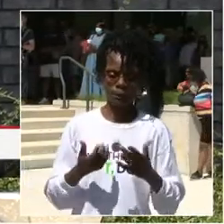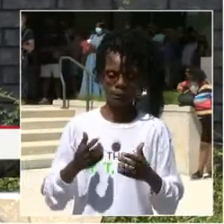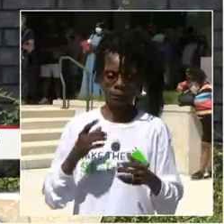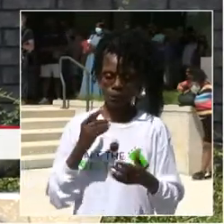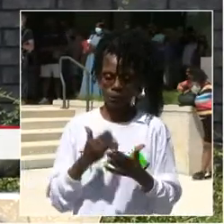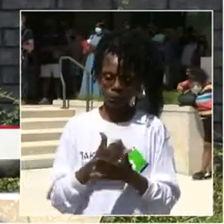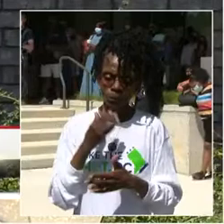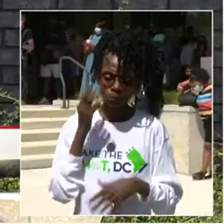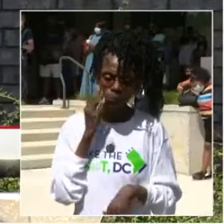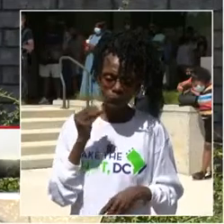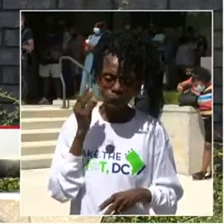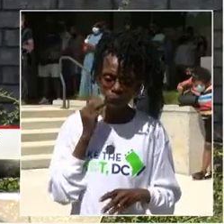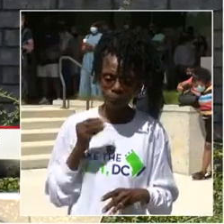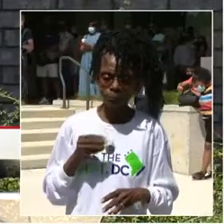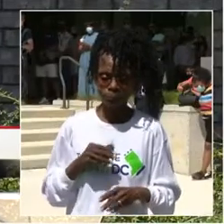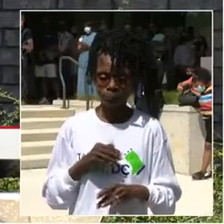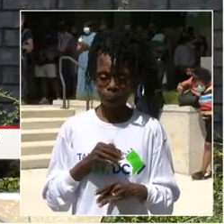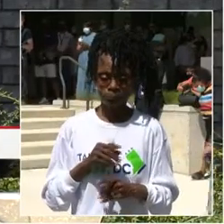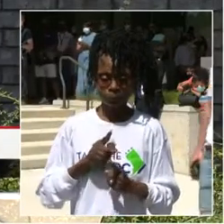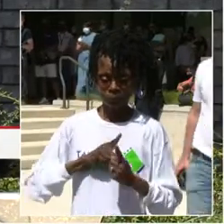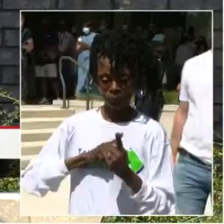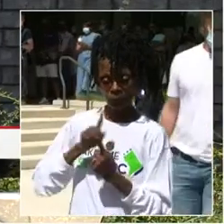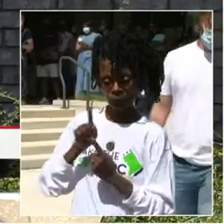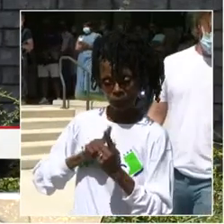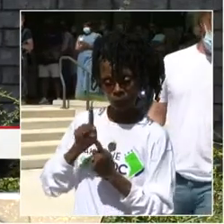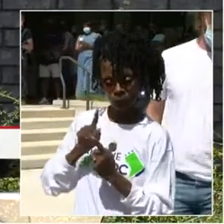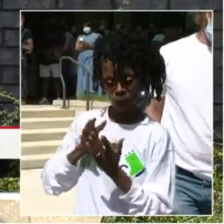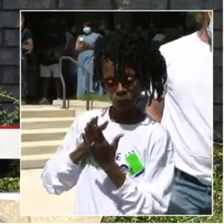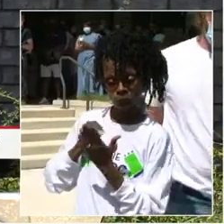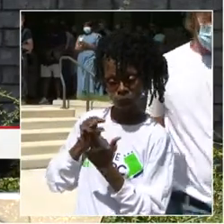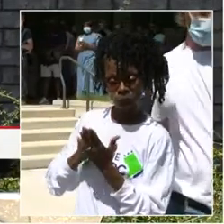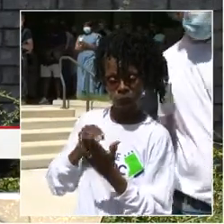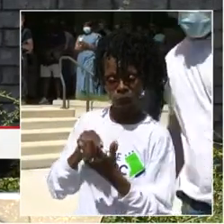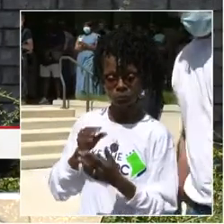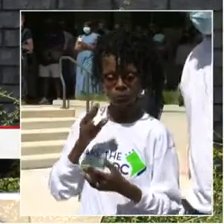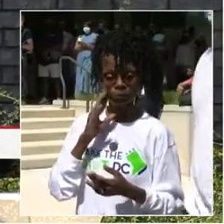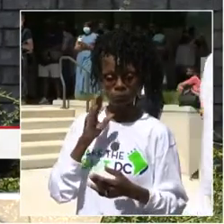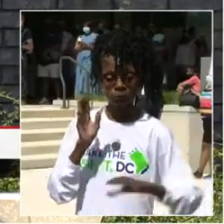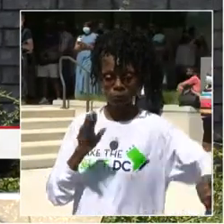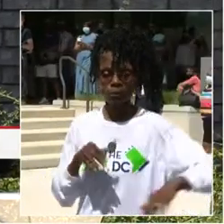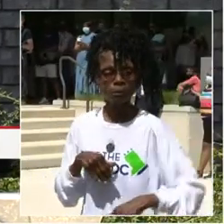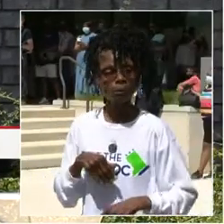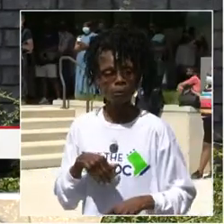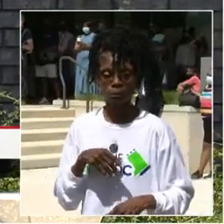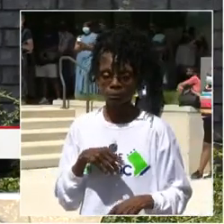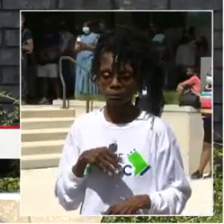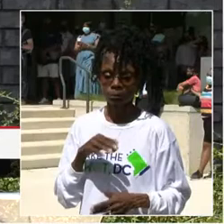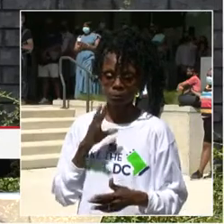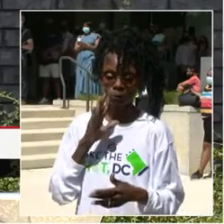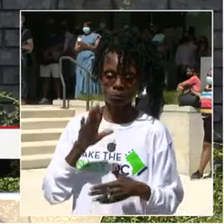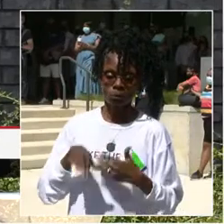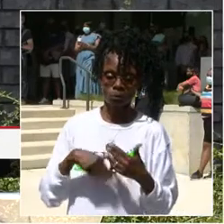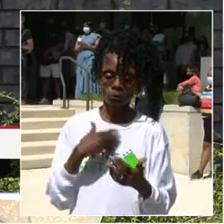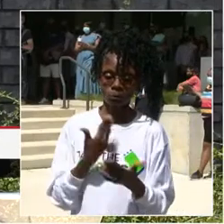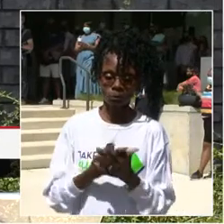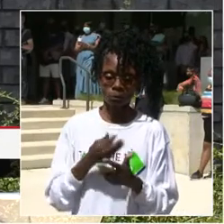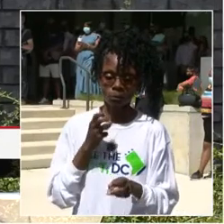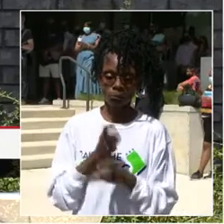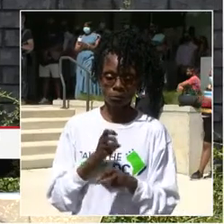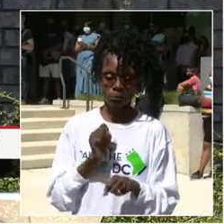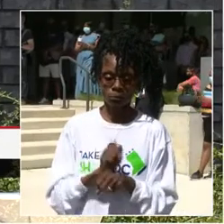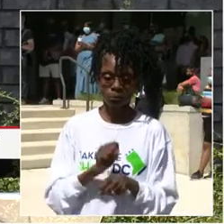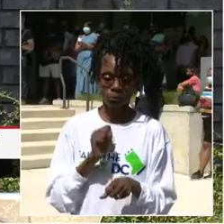distance learning and all the stuff that we had to do before. It's just going to be amazing. And with all the hard work, it really shows me that when you put your mind to